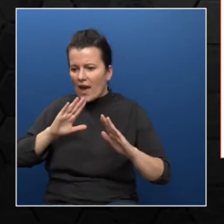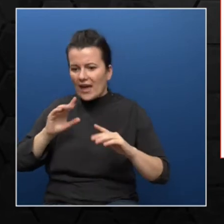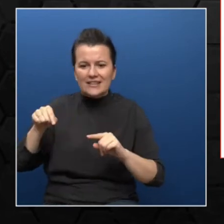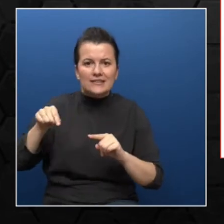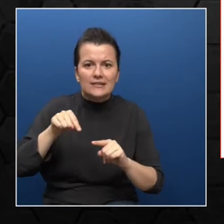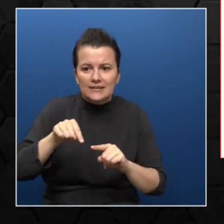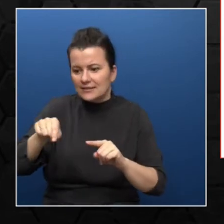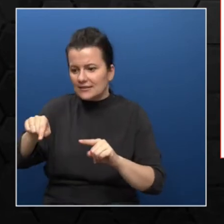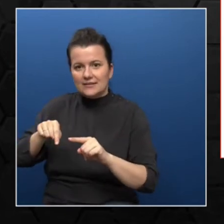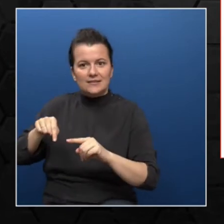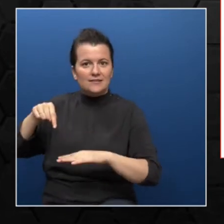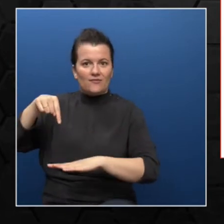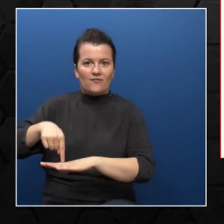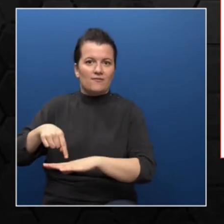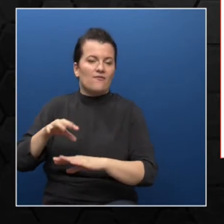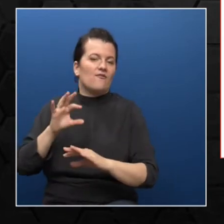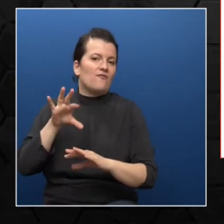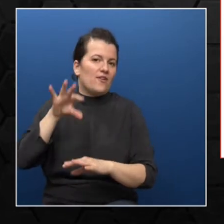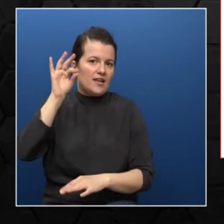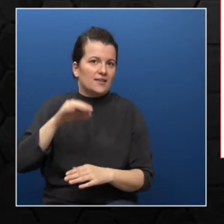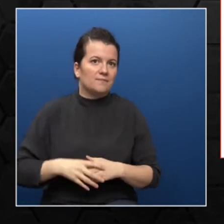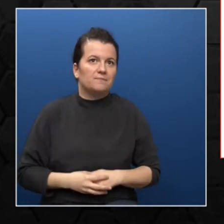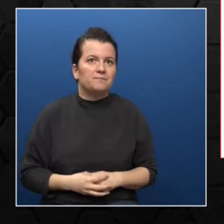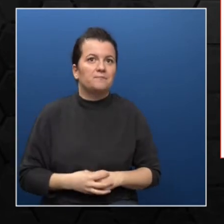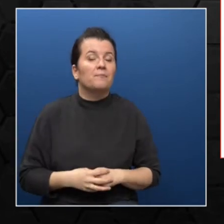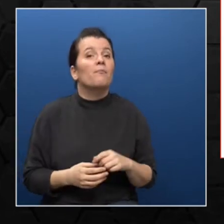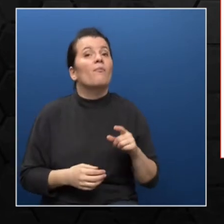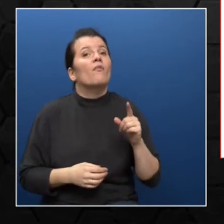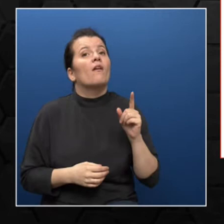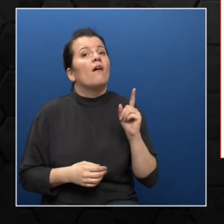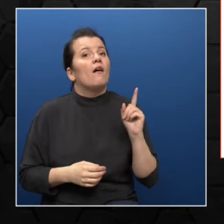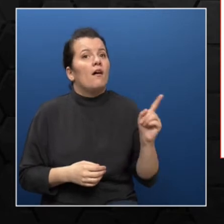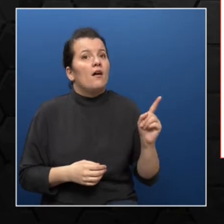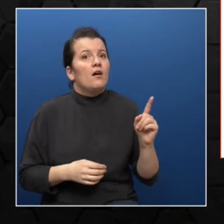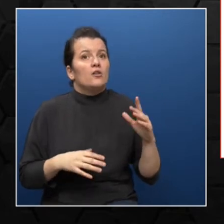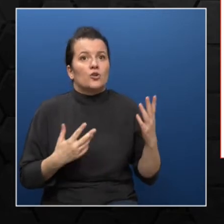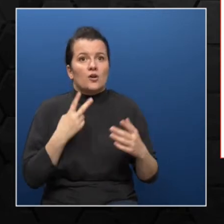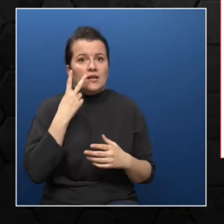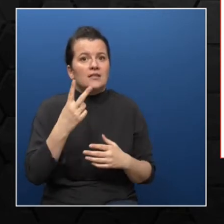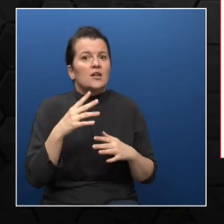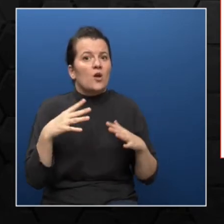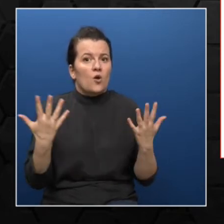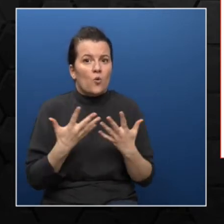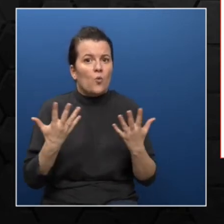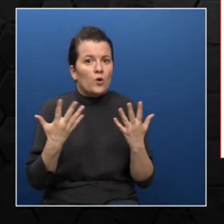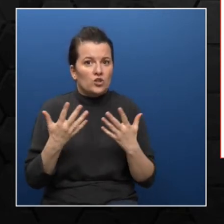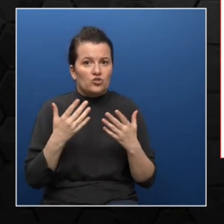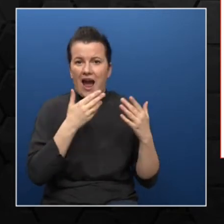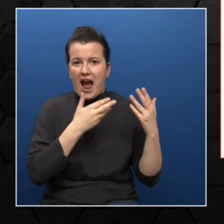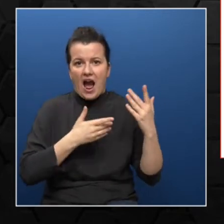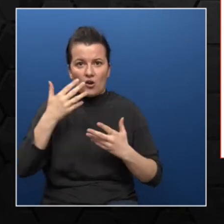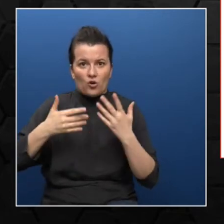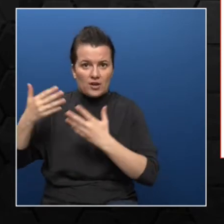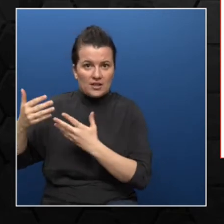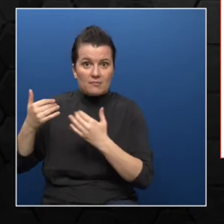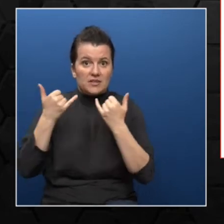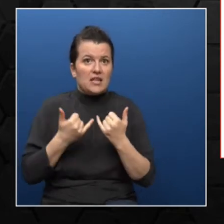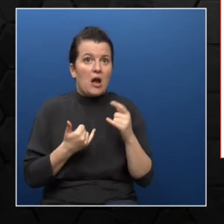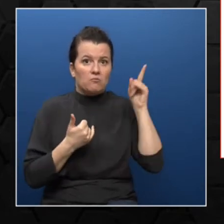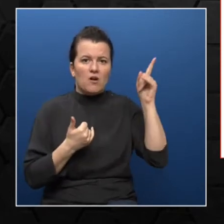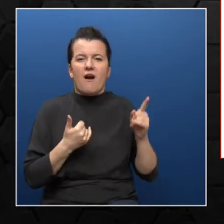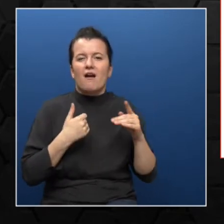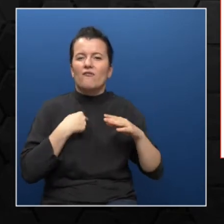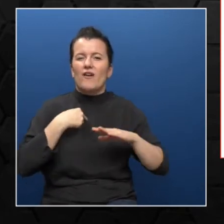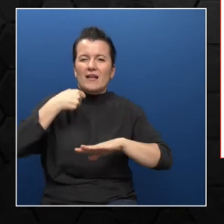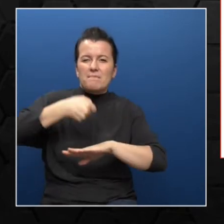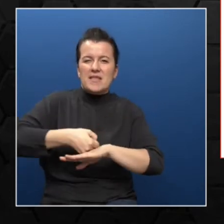So these are some of the optimization algorithms that have been taken up in the past to solve this problem. So these